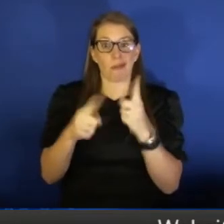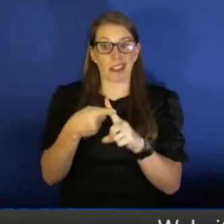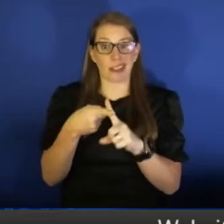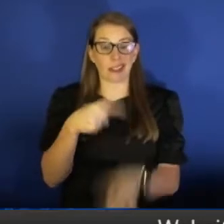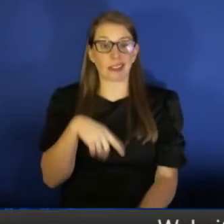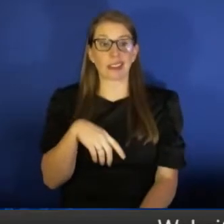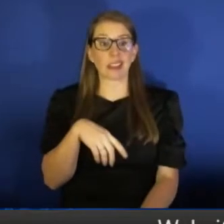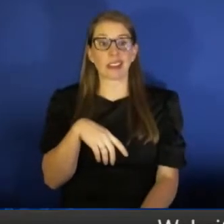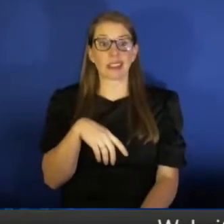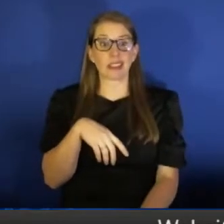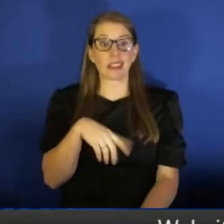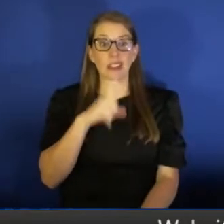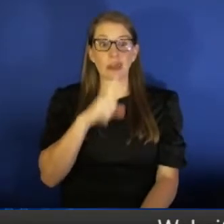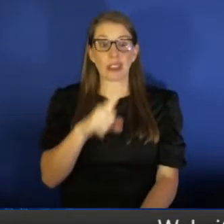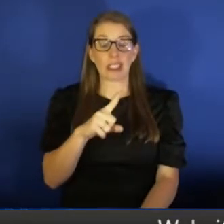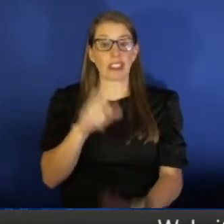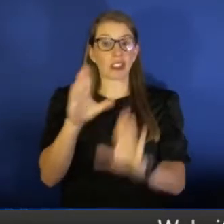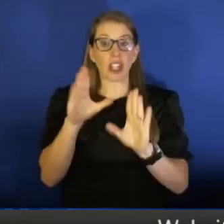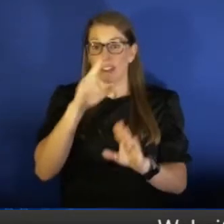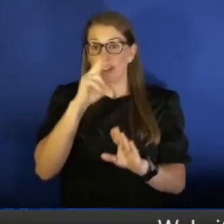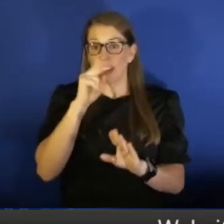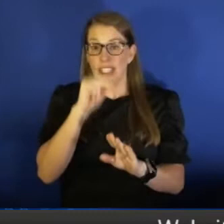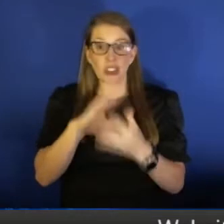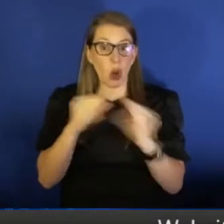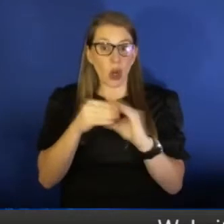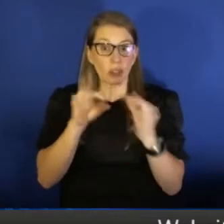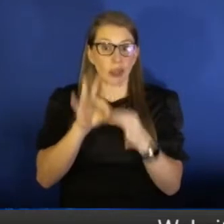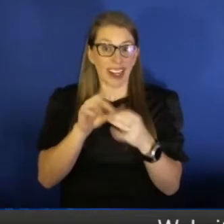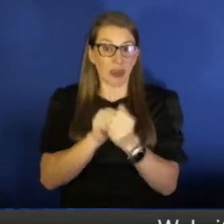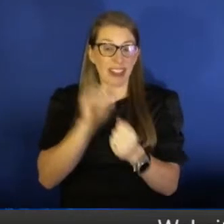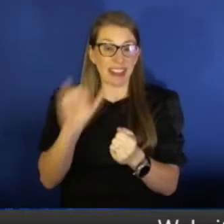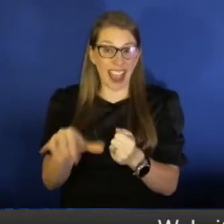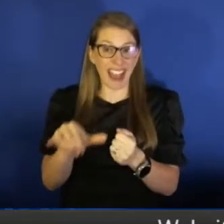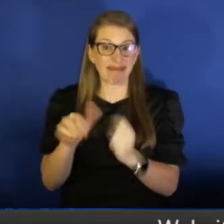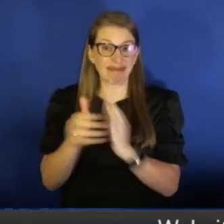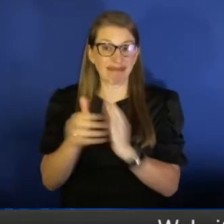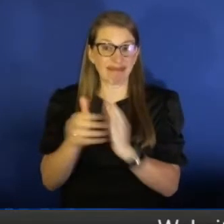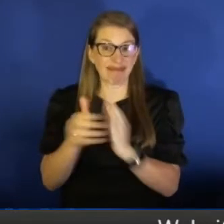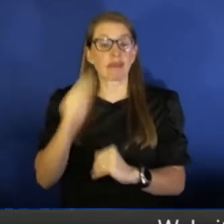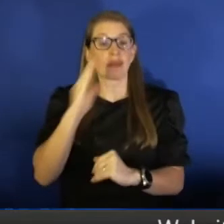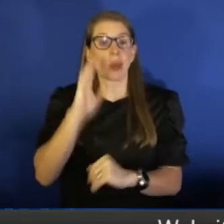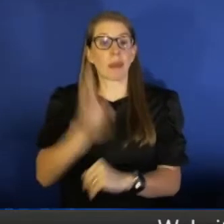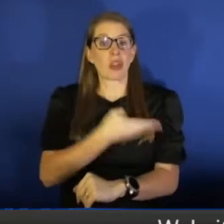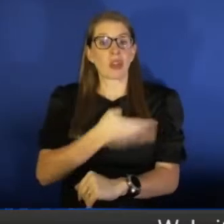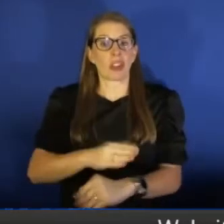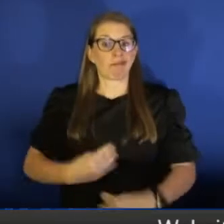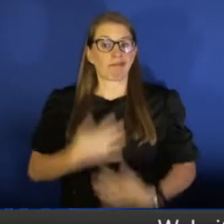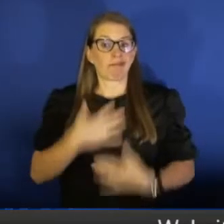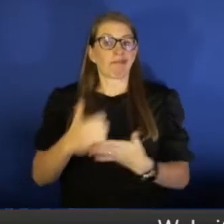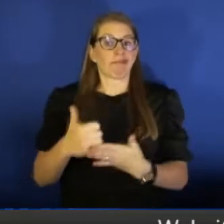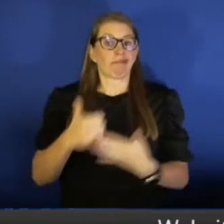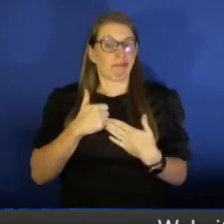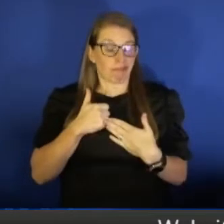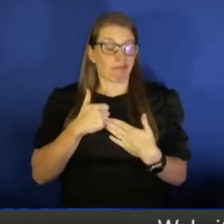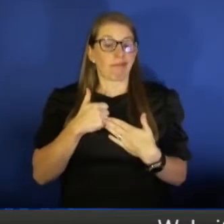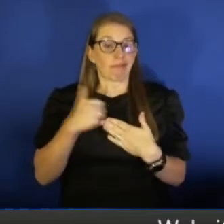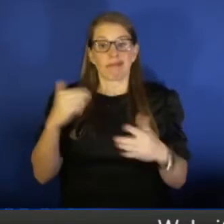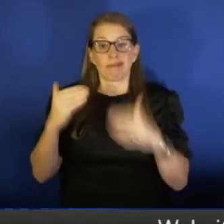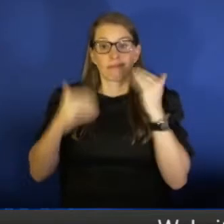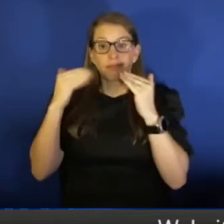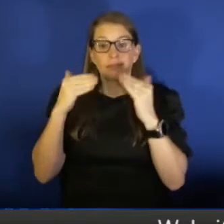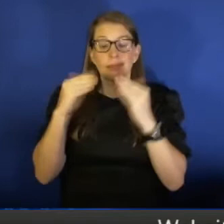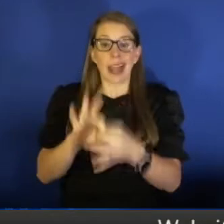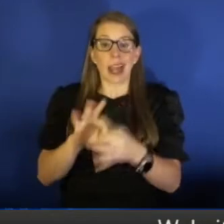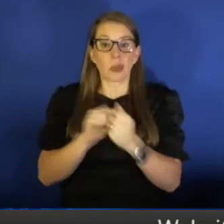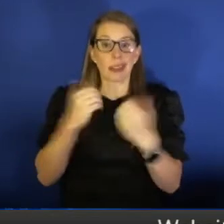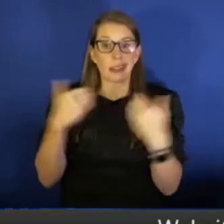just great funny stories related to it. And I know now music has really helped me as an adult connect with younger people